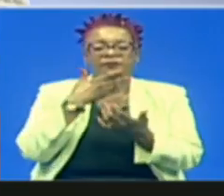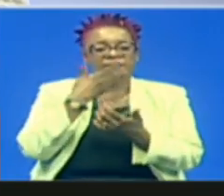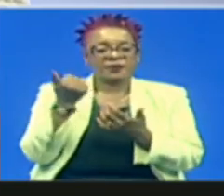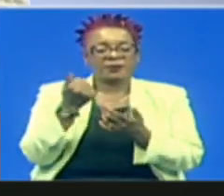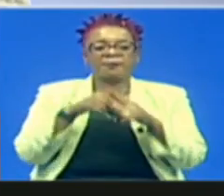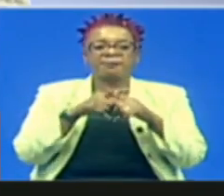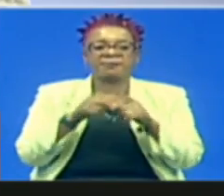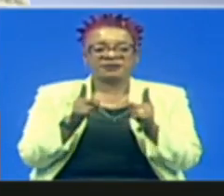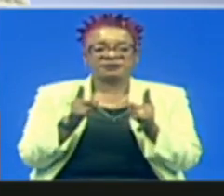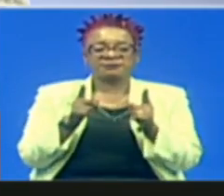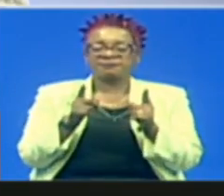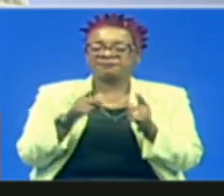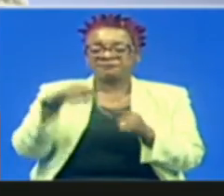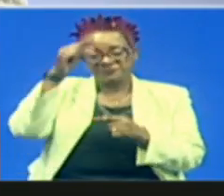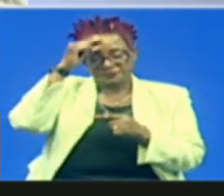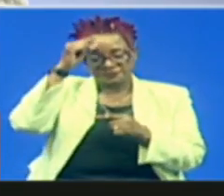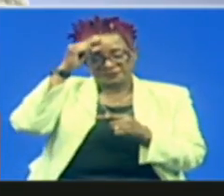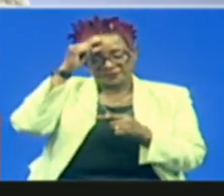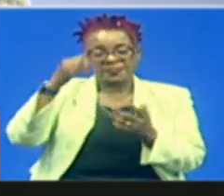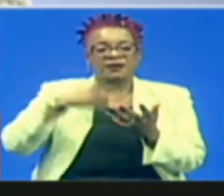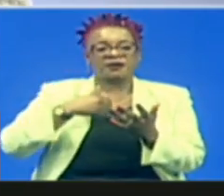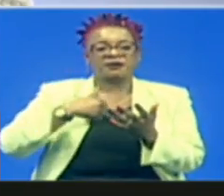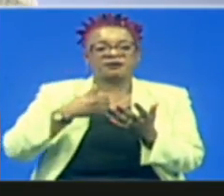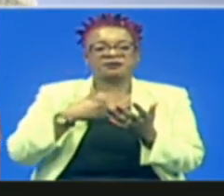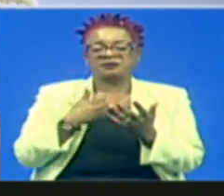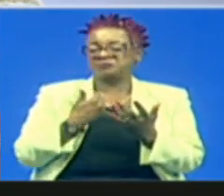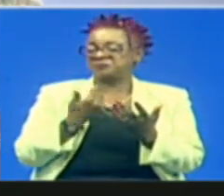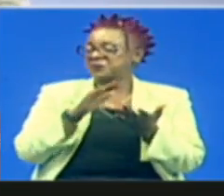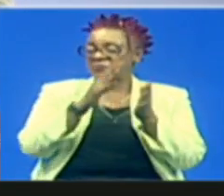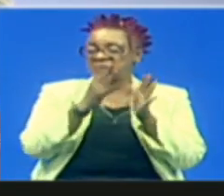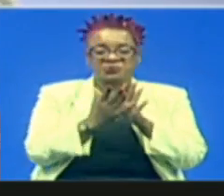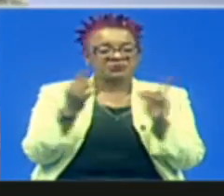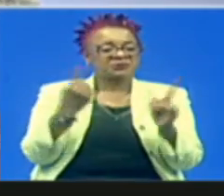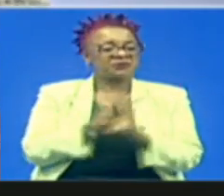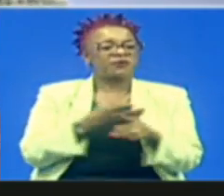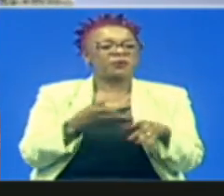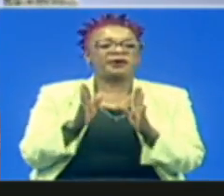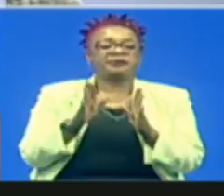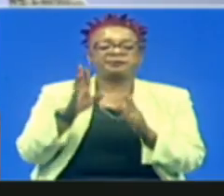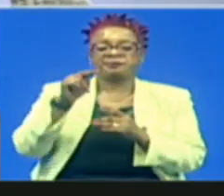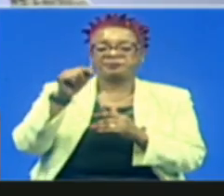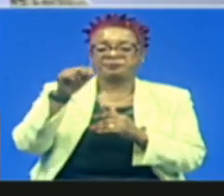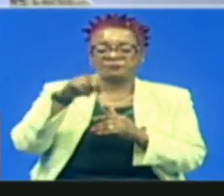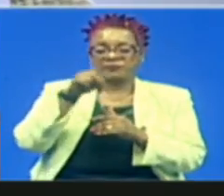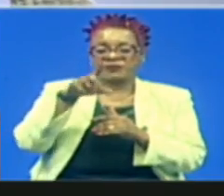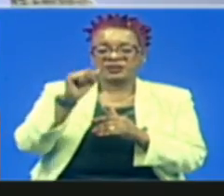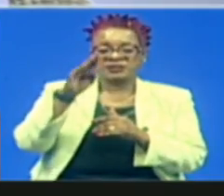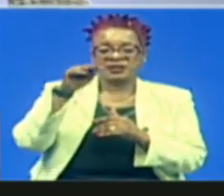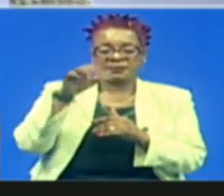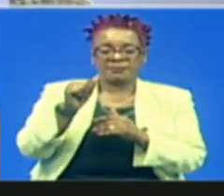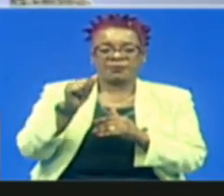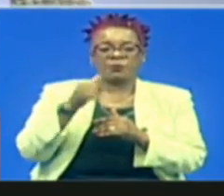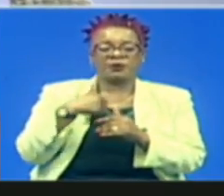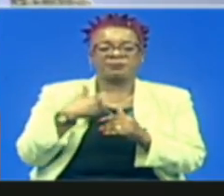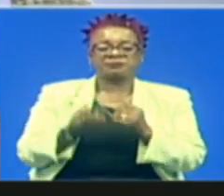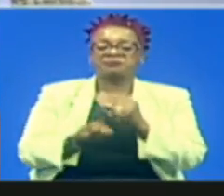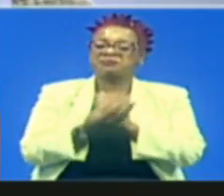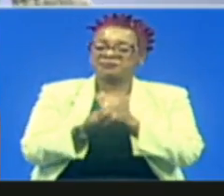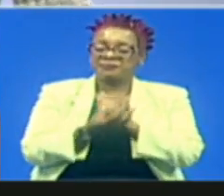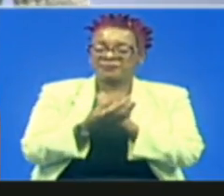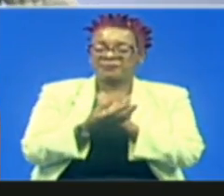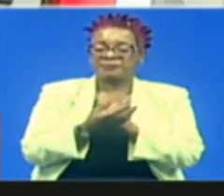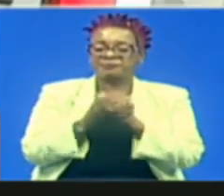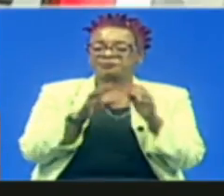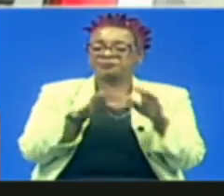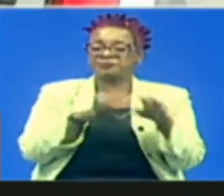the government has taken a tone-deaf approach to their plight. NTV's Zainab Ismail with the despairing state of the